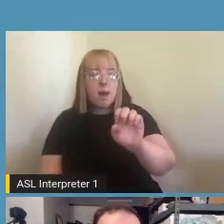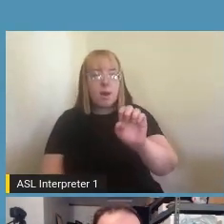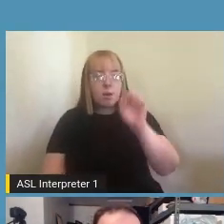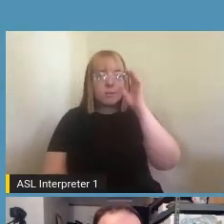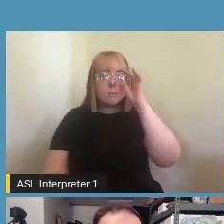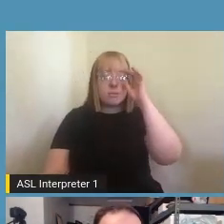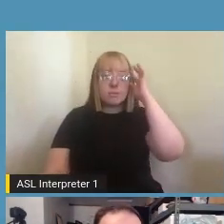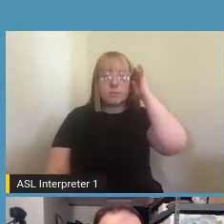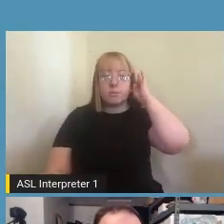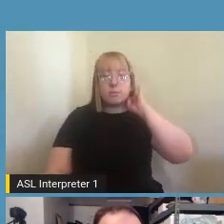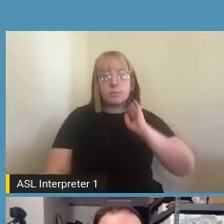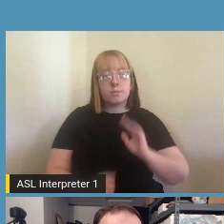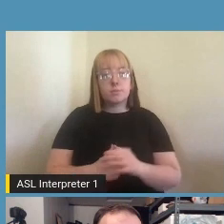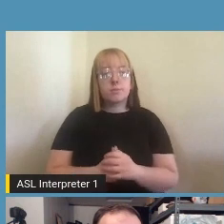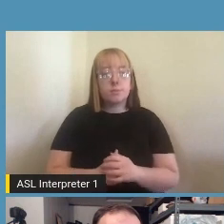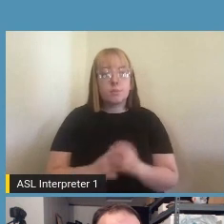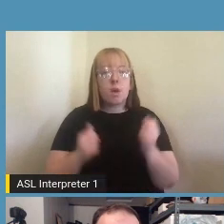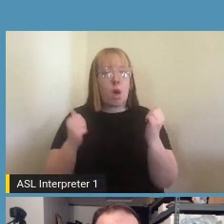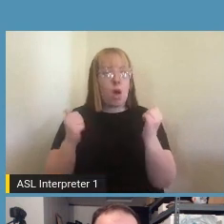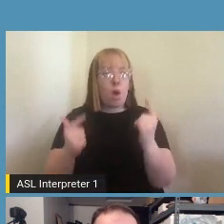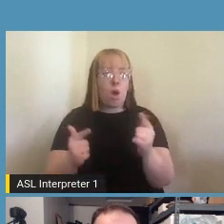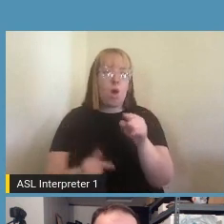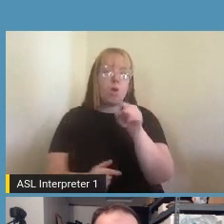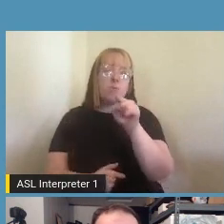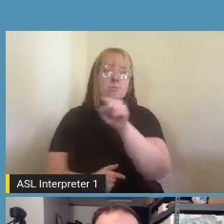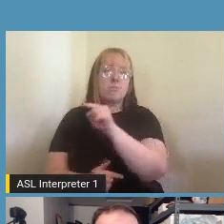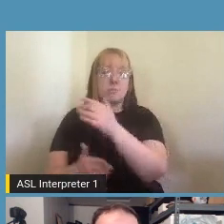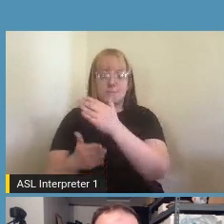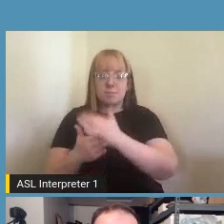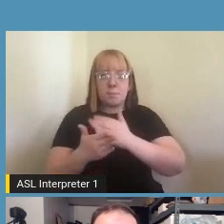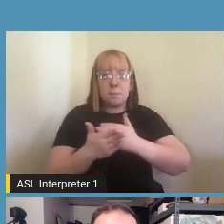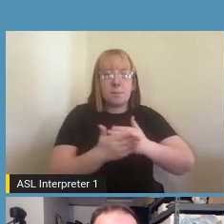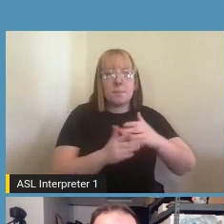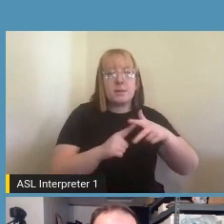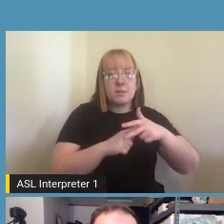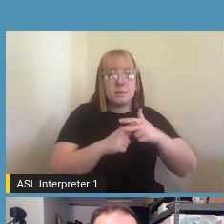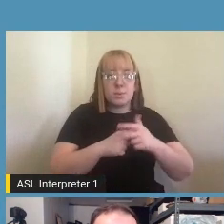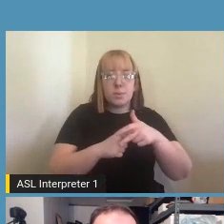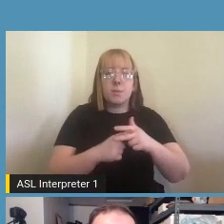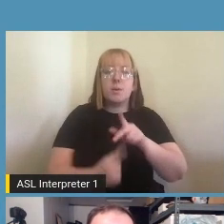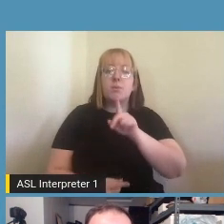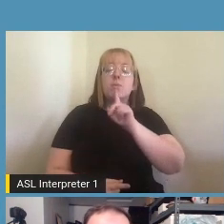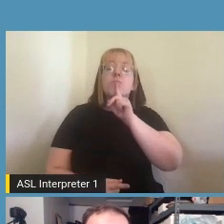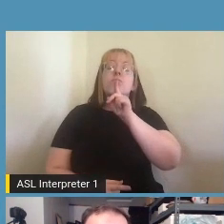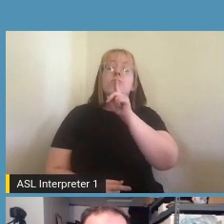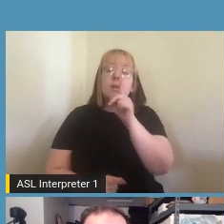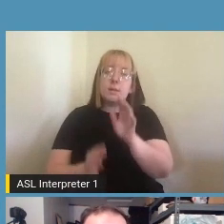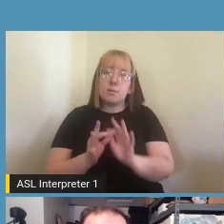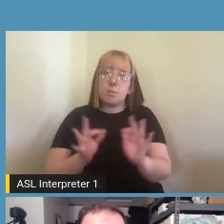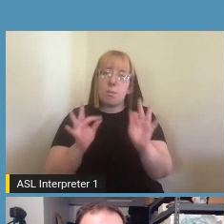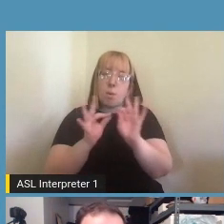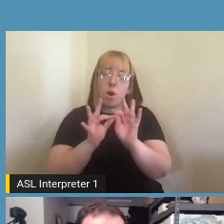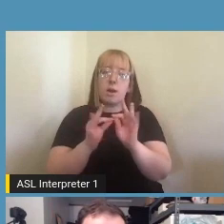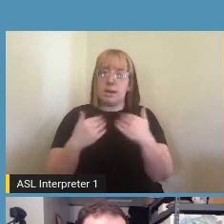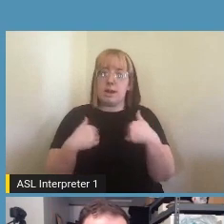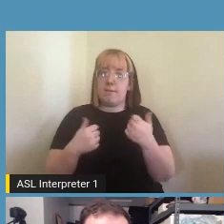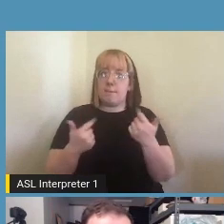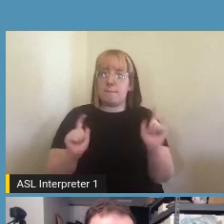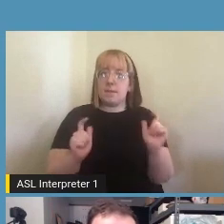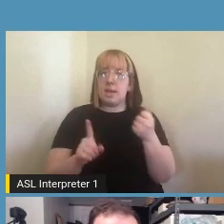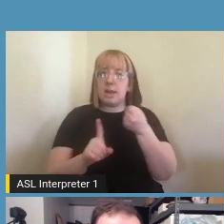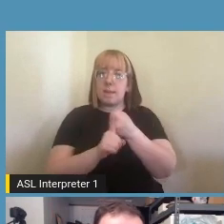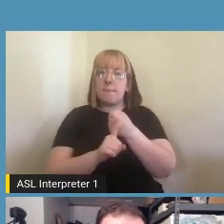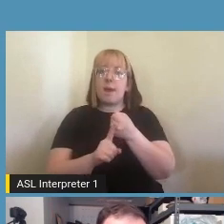all of those pieces of equipment, it really does add up. You can see all